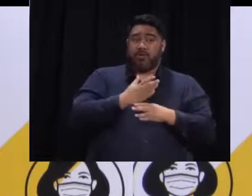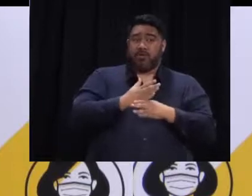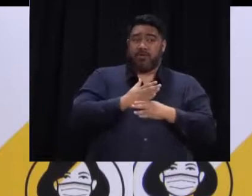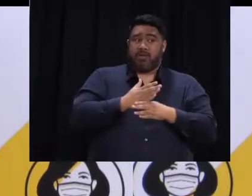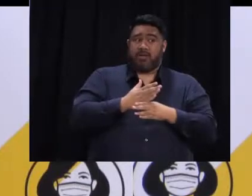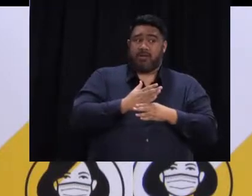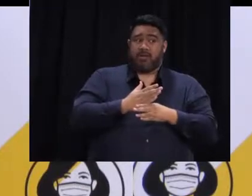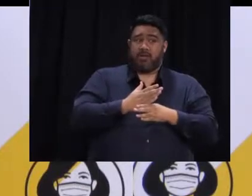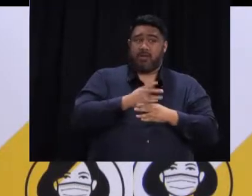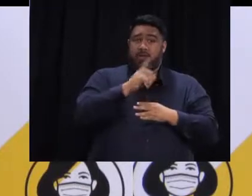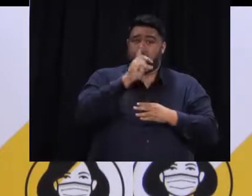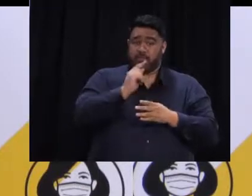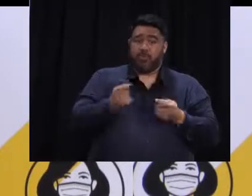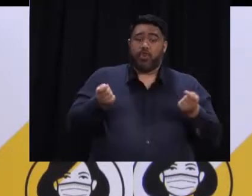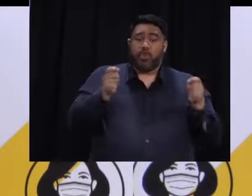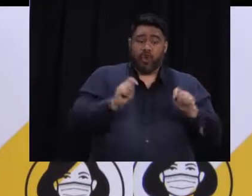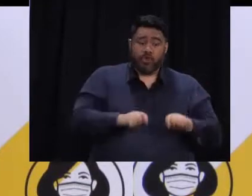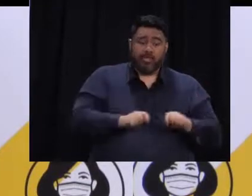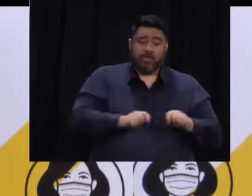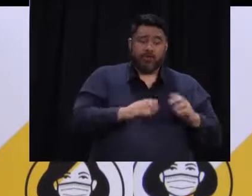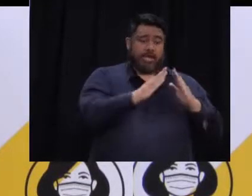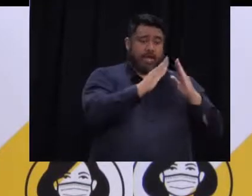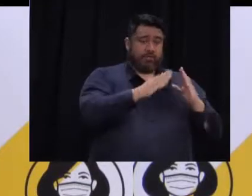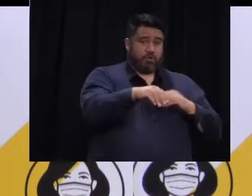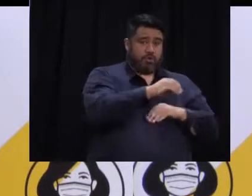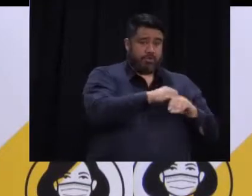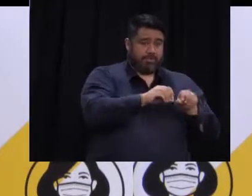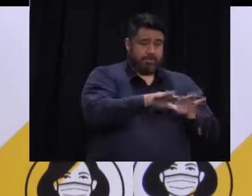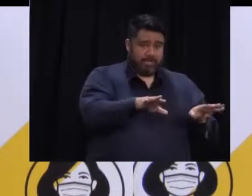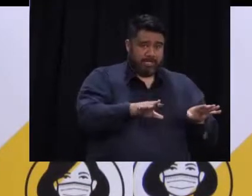during lockdown beyond households? So is there?